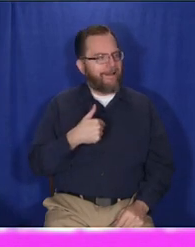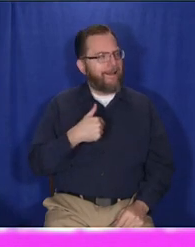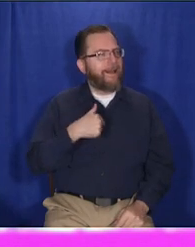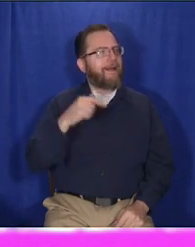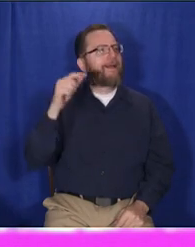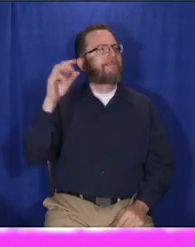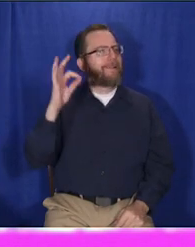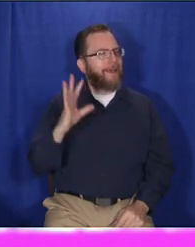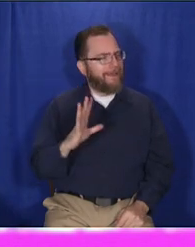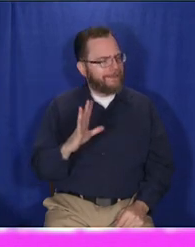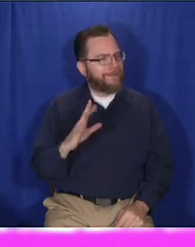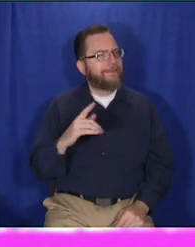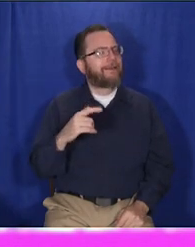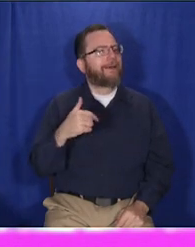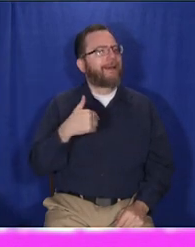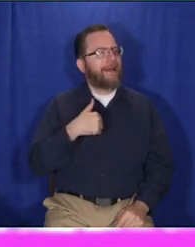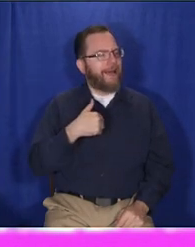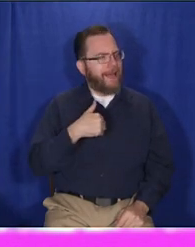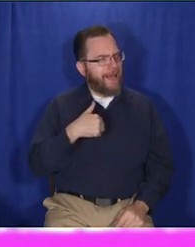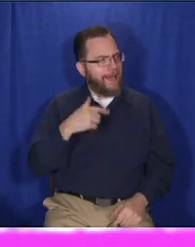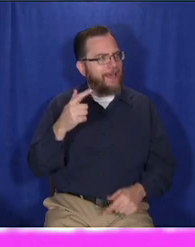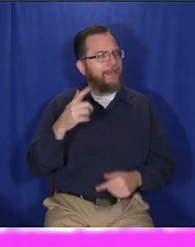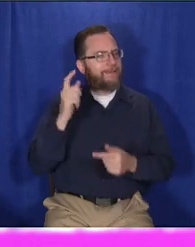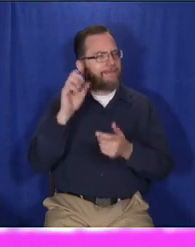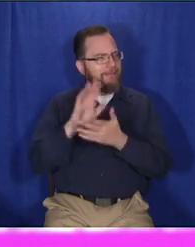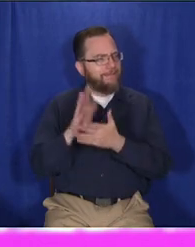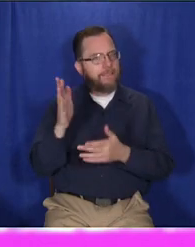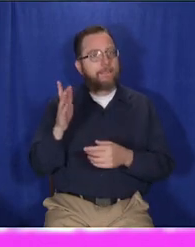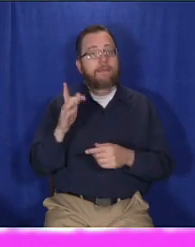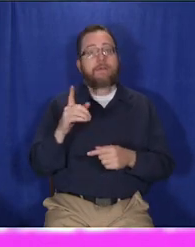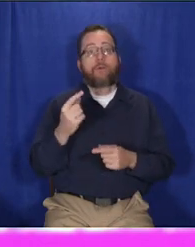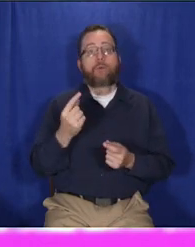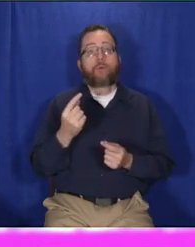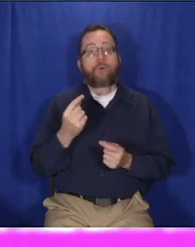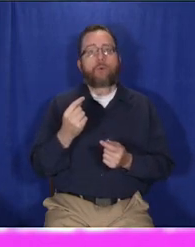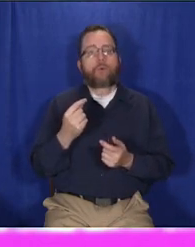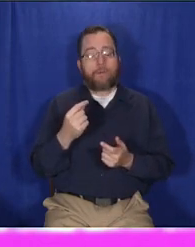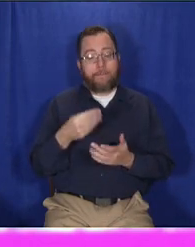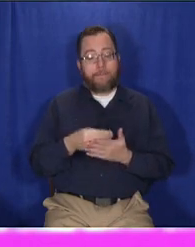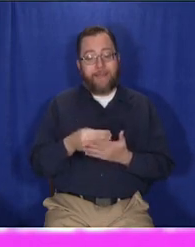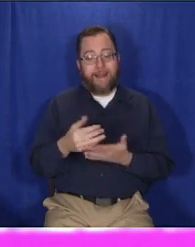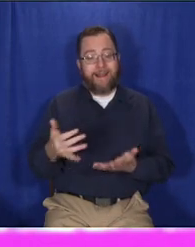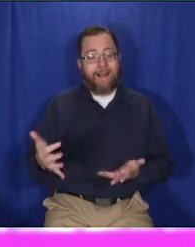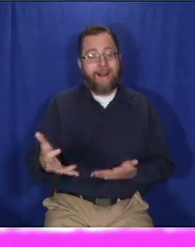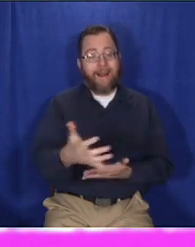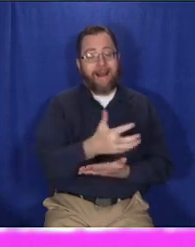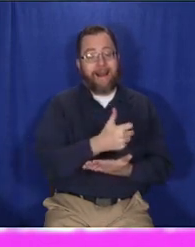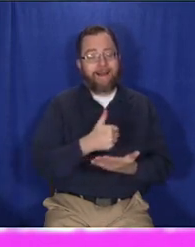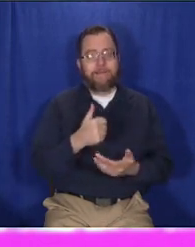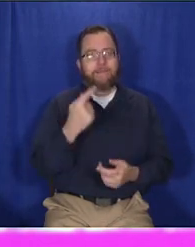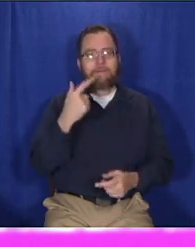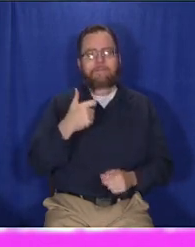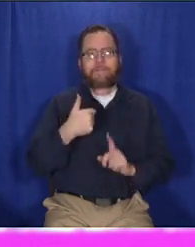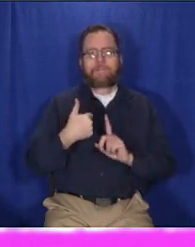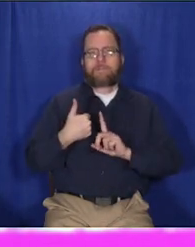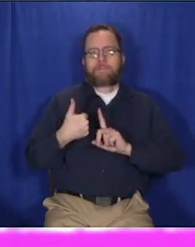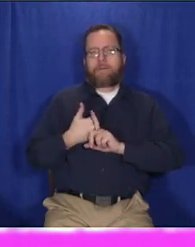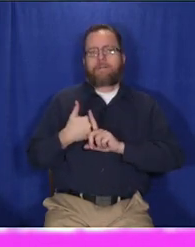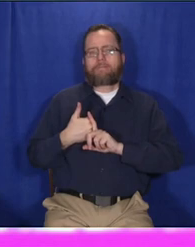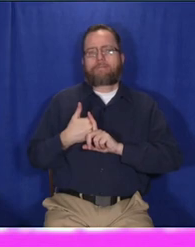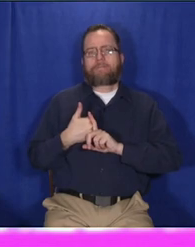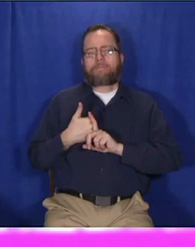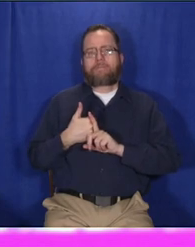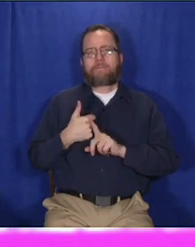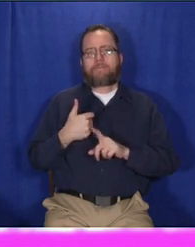were using money, they were using ministry for their own personal gain. They were using ministry to build